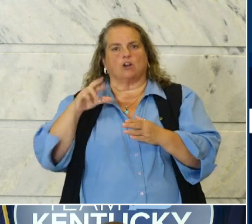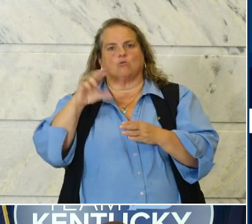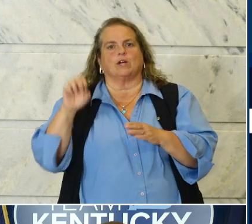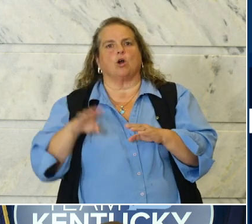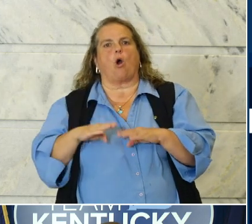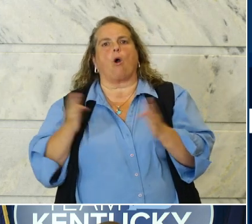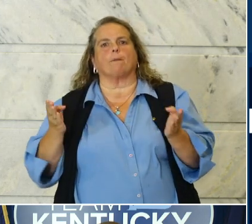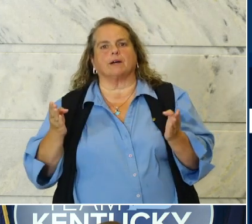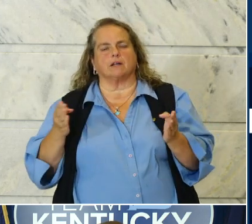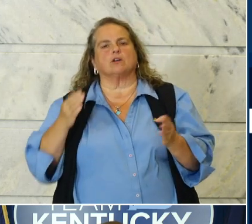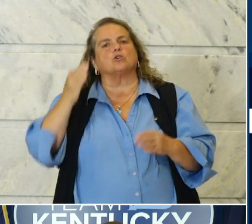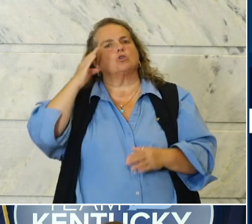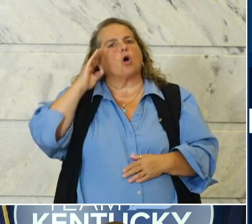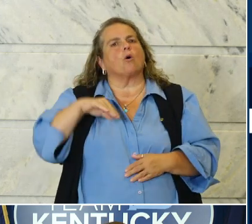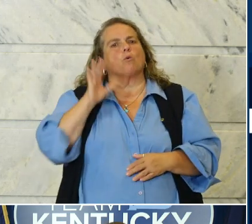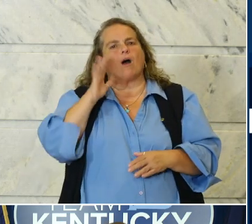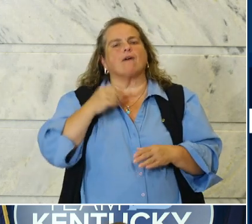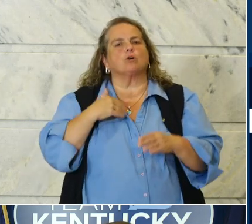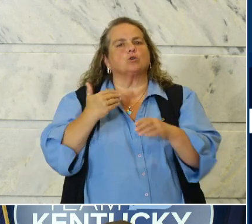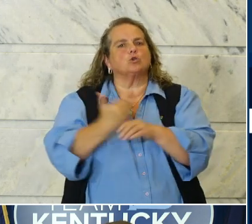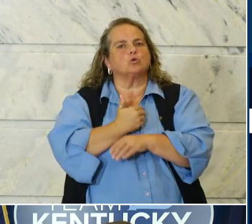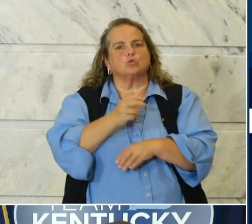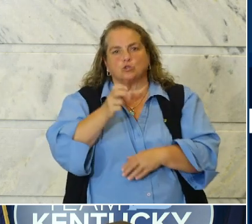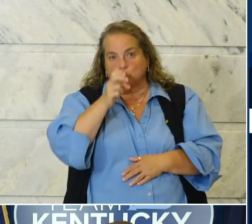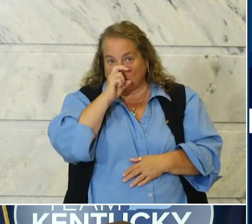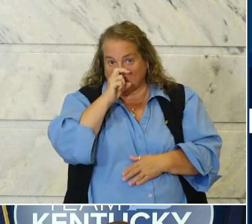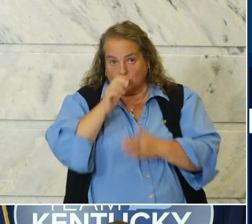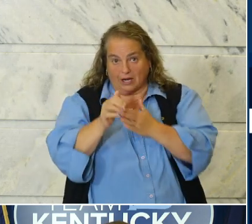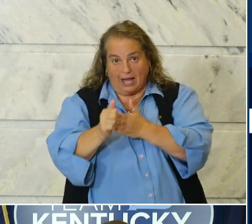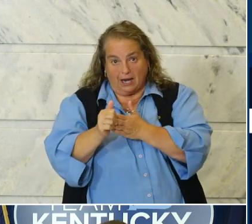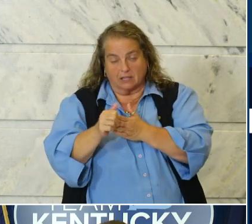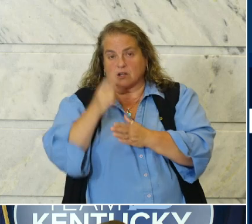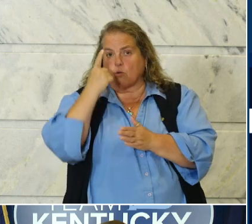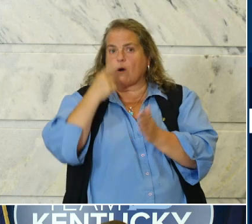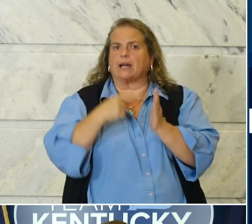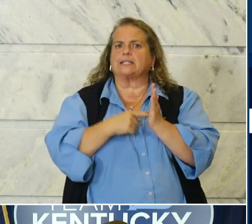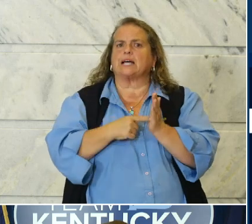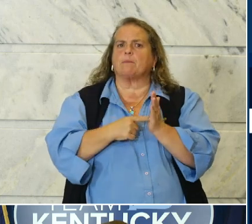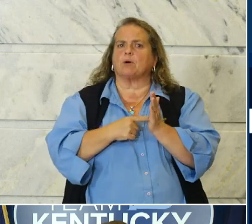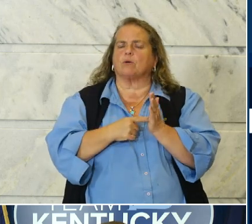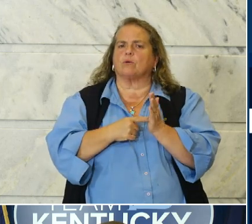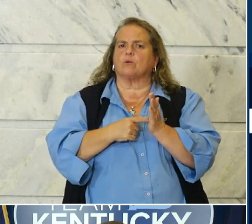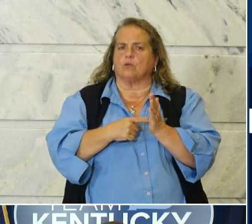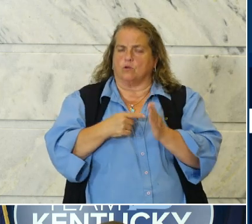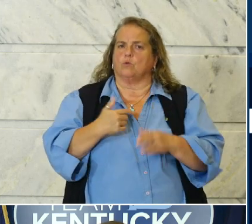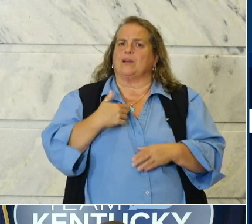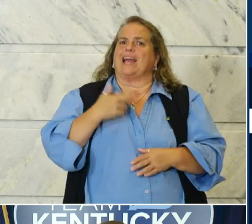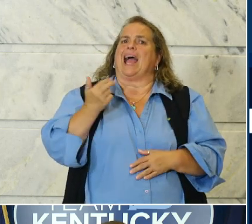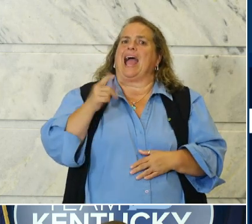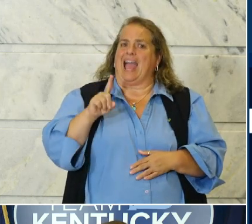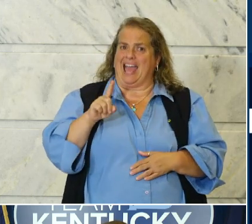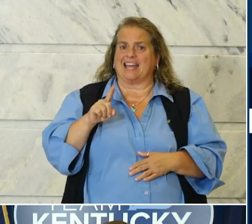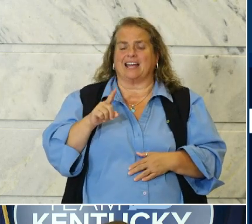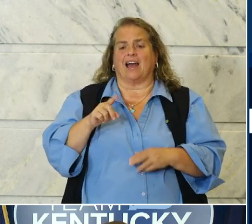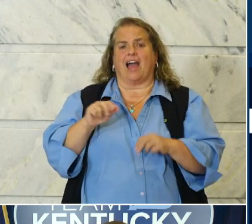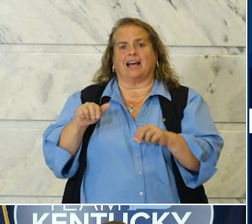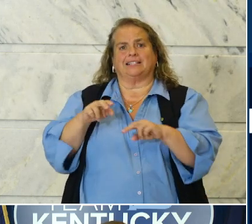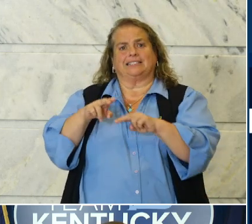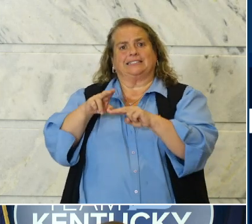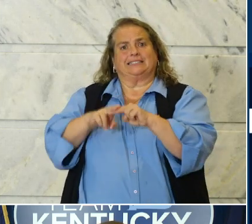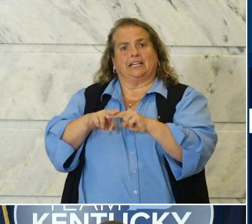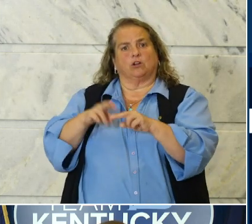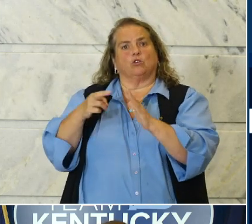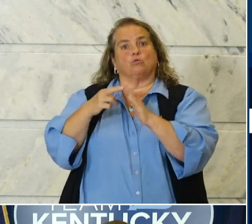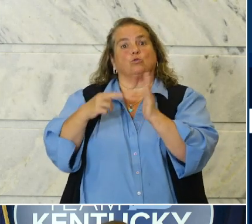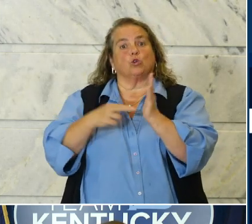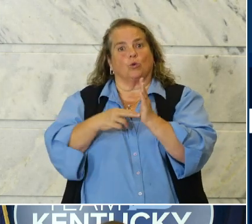new, stricter guidelines. I'll give you one example. We actually had a seat rule inside the first set of guidelines, and we are going to